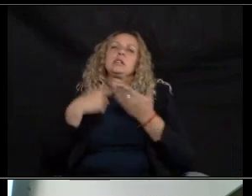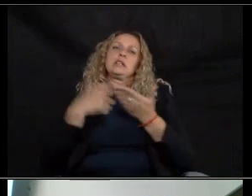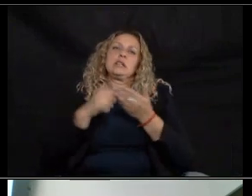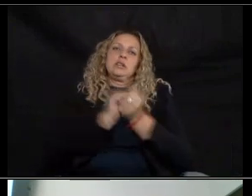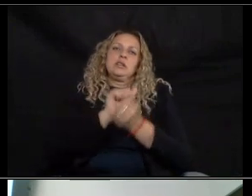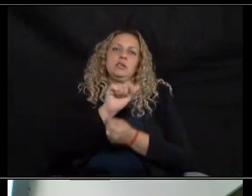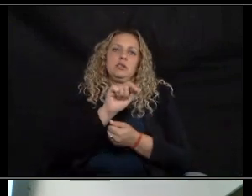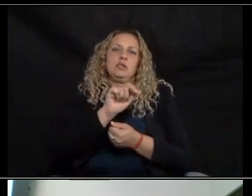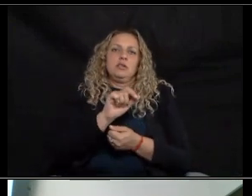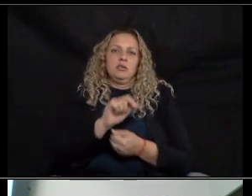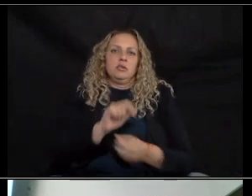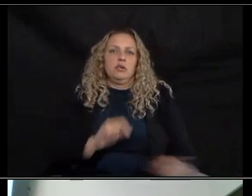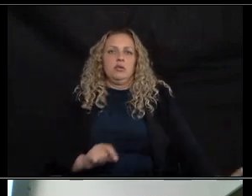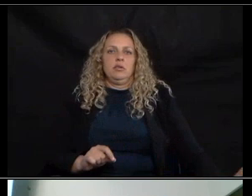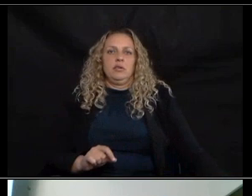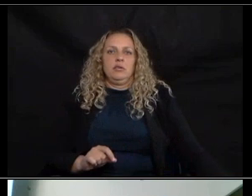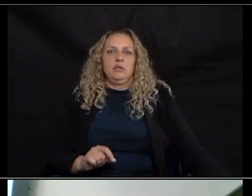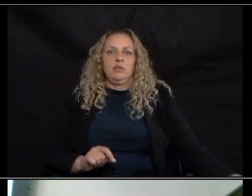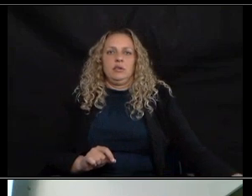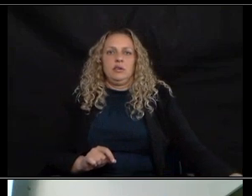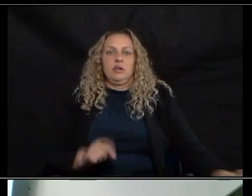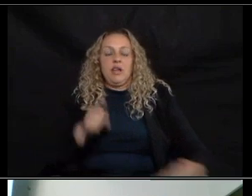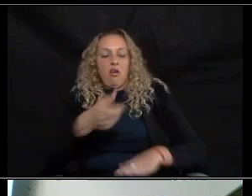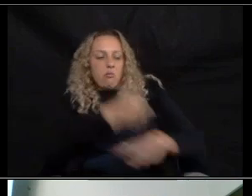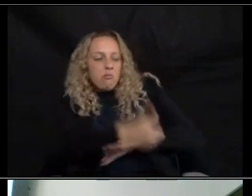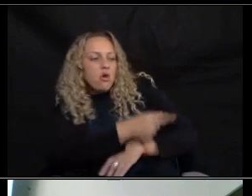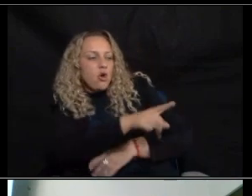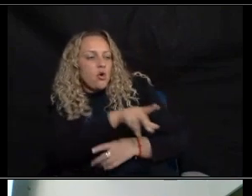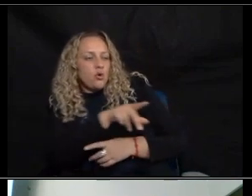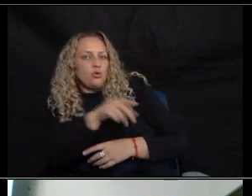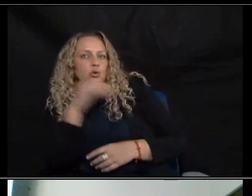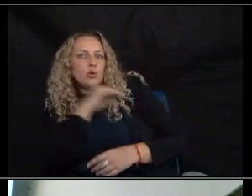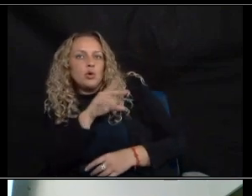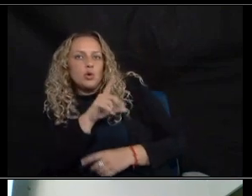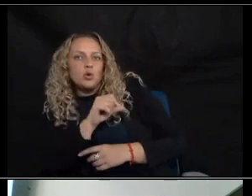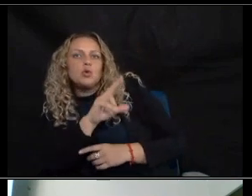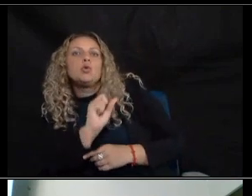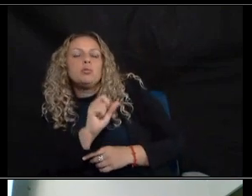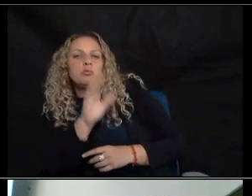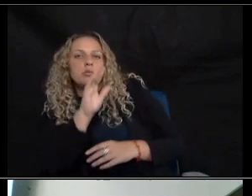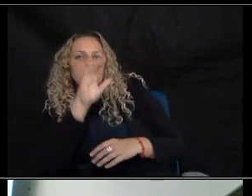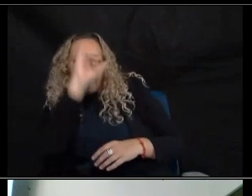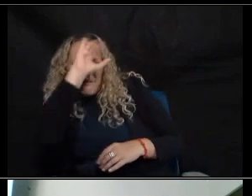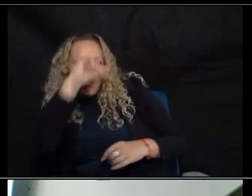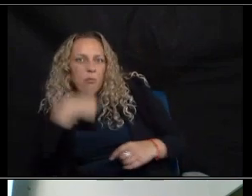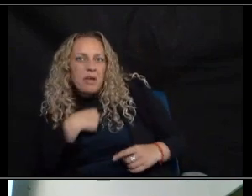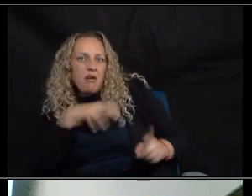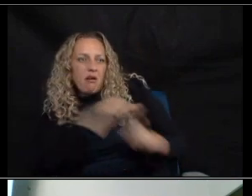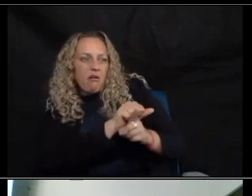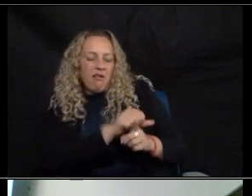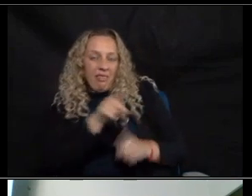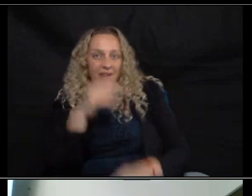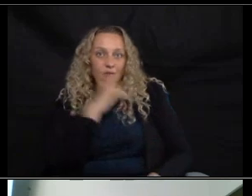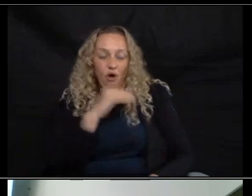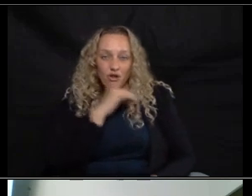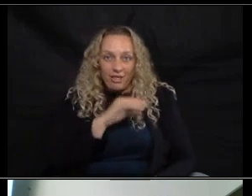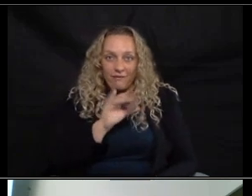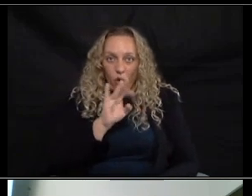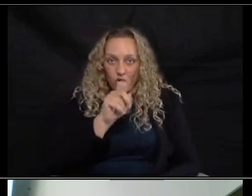made accusations about duping or fraudulent, you know, representation of situations. I